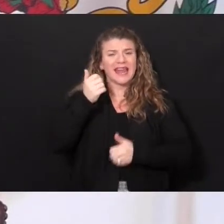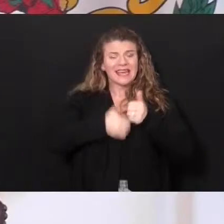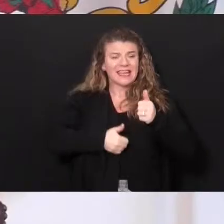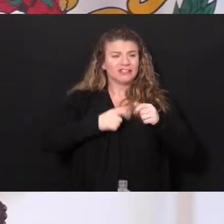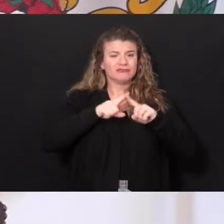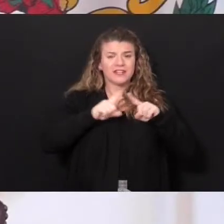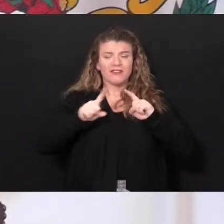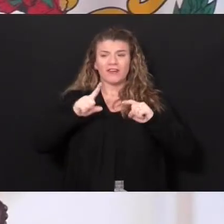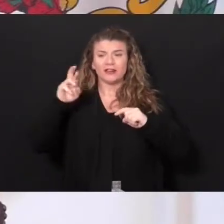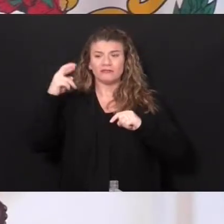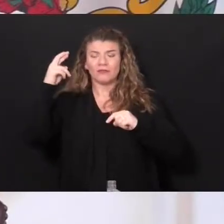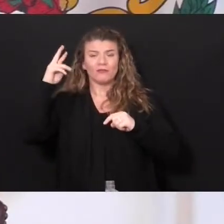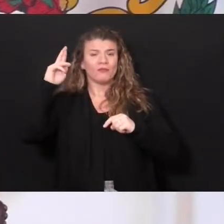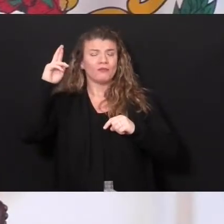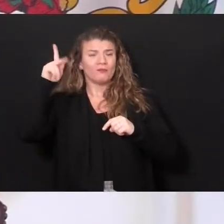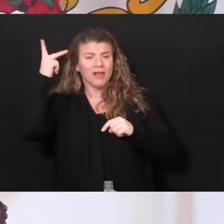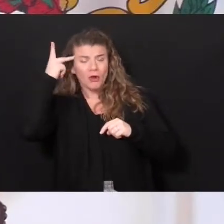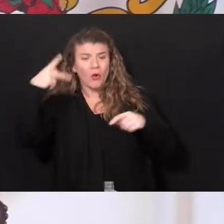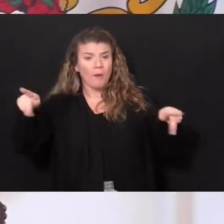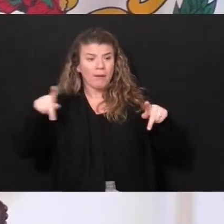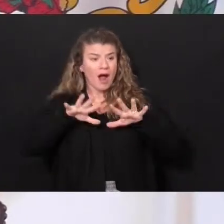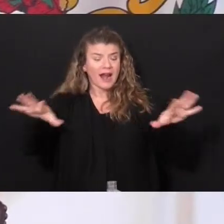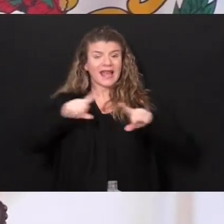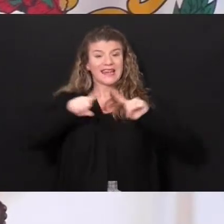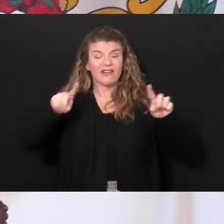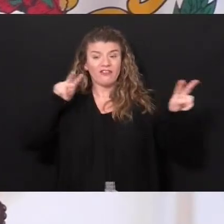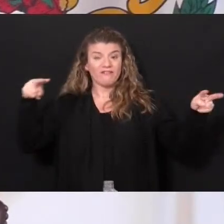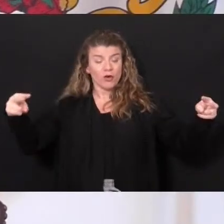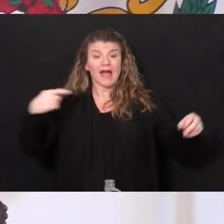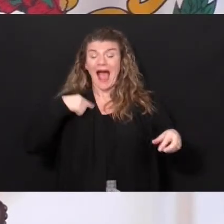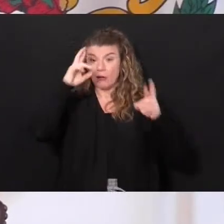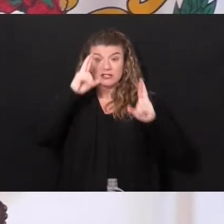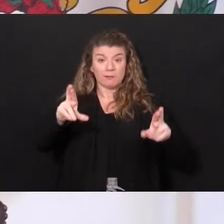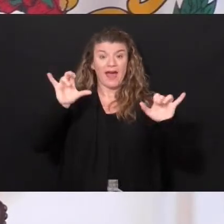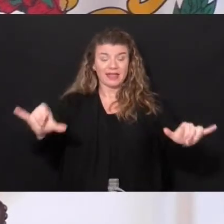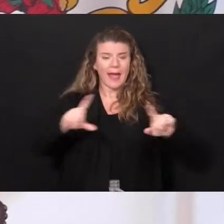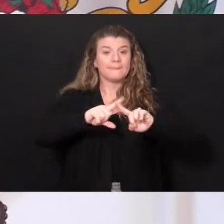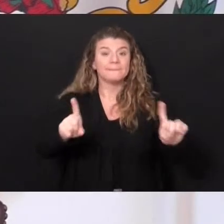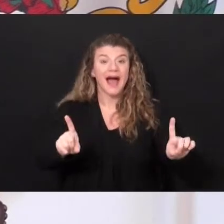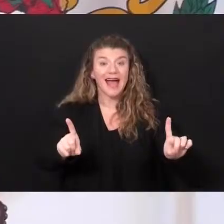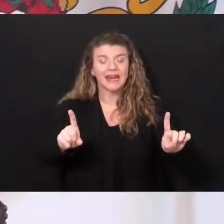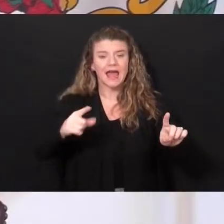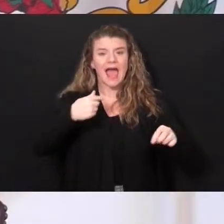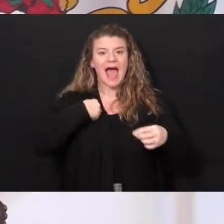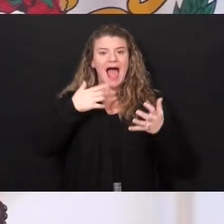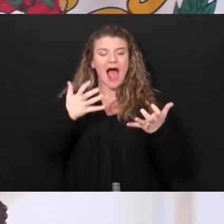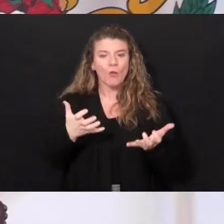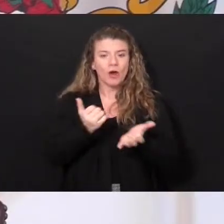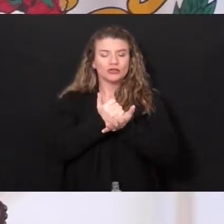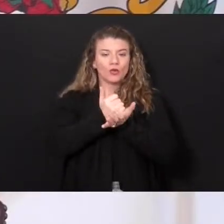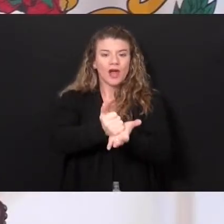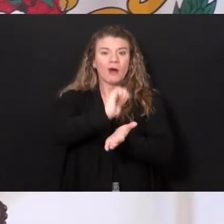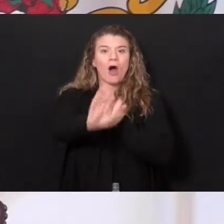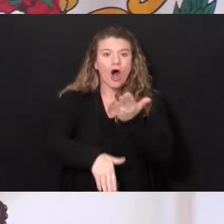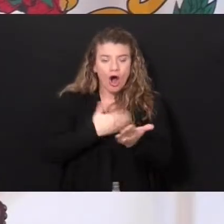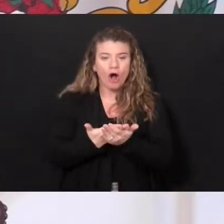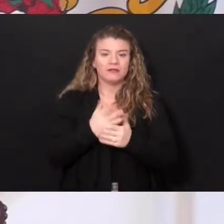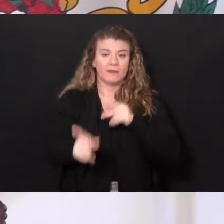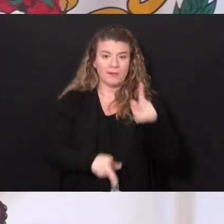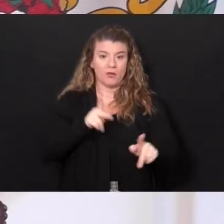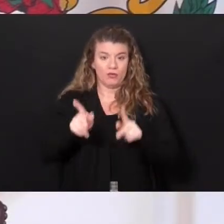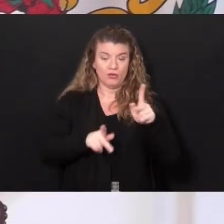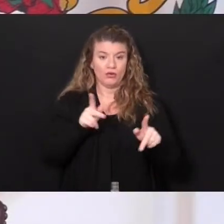support the Republican view and everything, but with all that, I want to try to help everybody, and